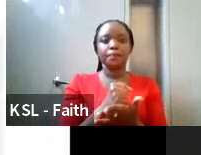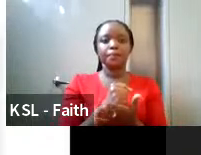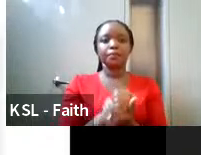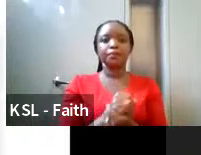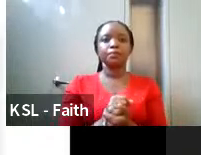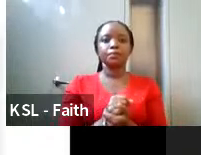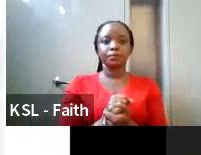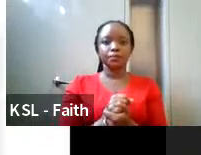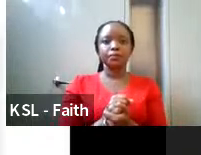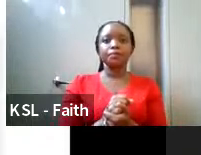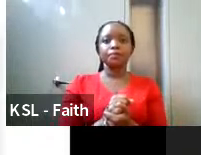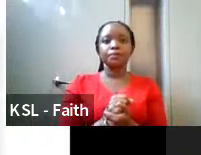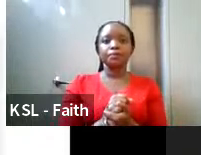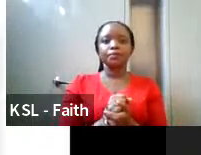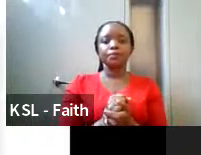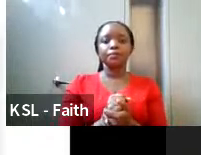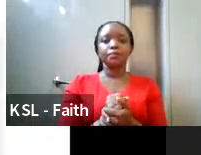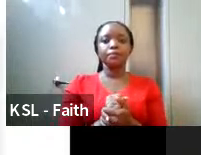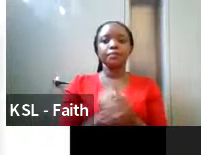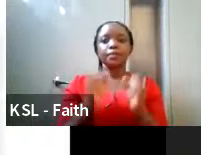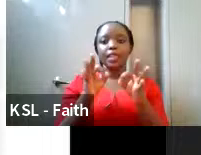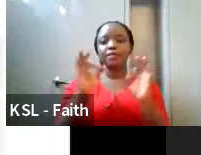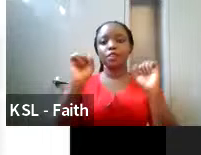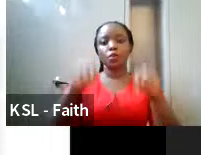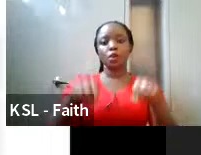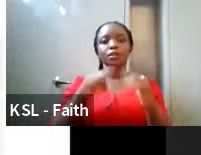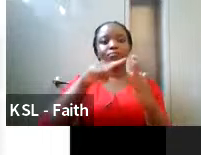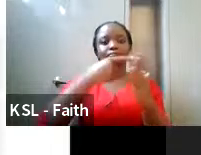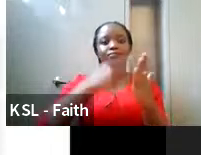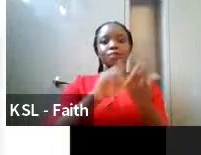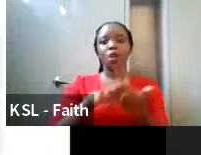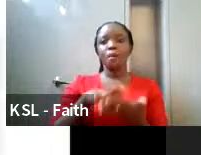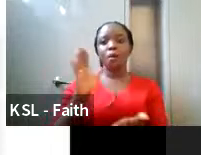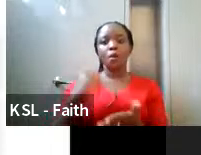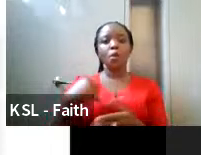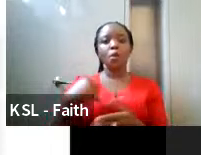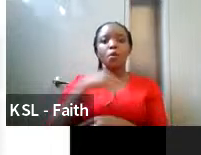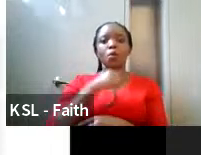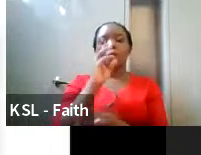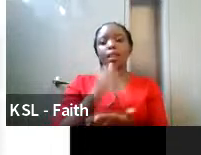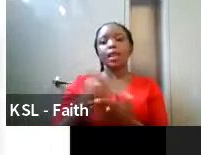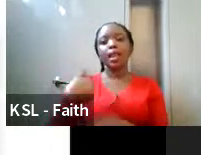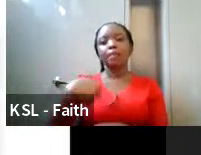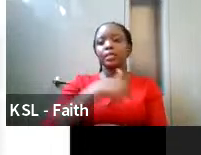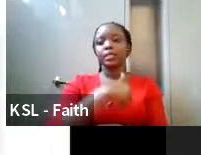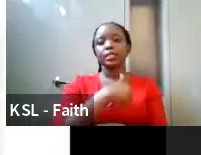Okay, to Mr. Sunkali, please, if you can break it down further, that would actually help us.